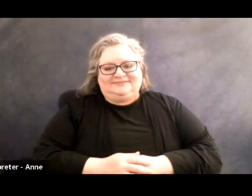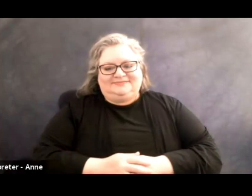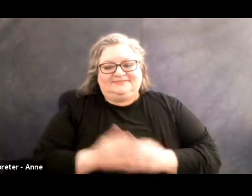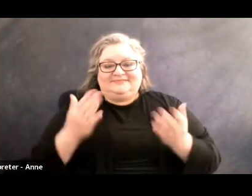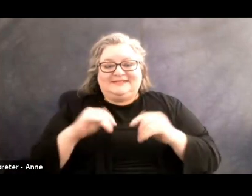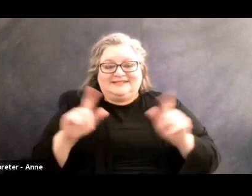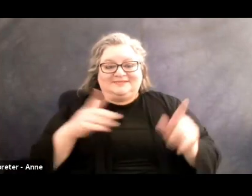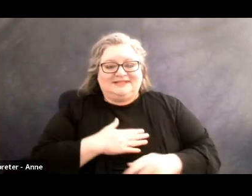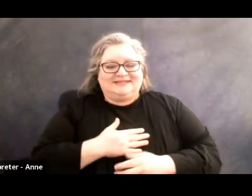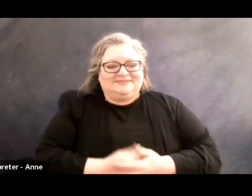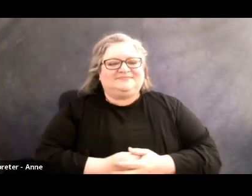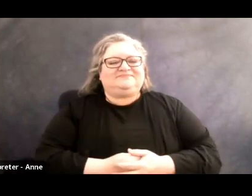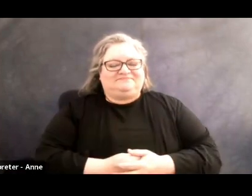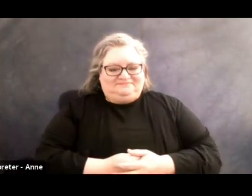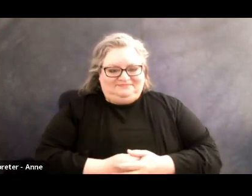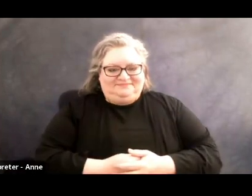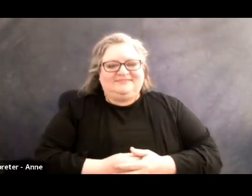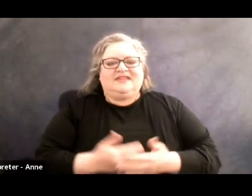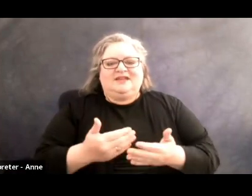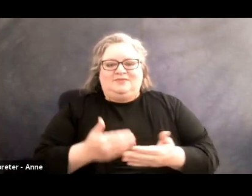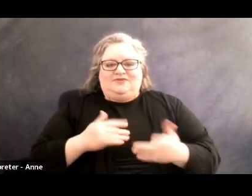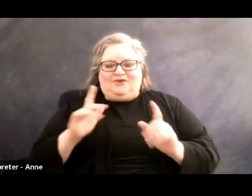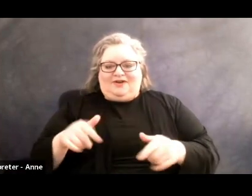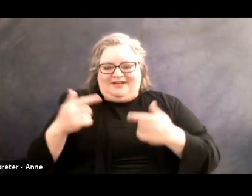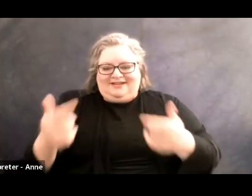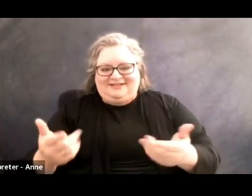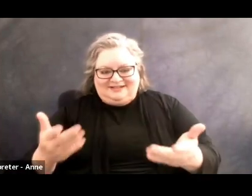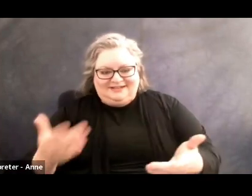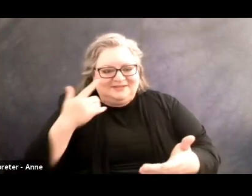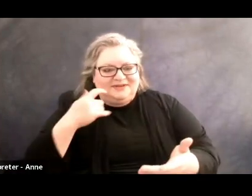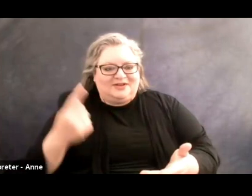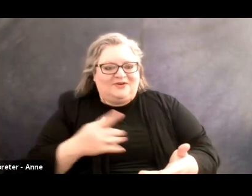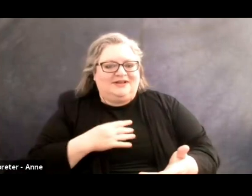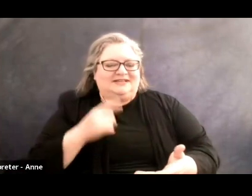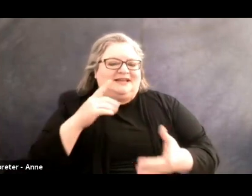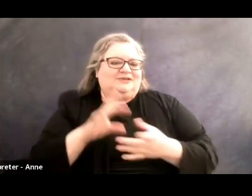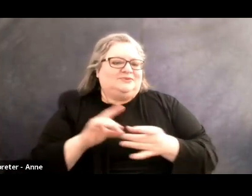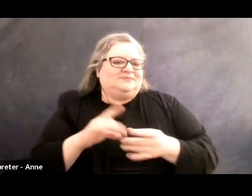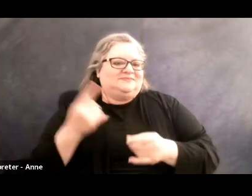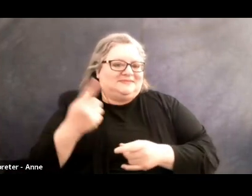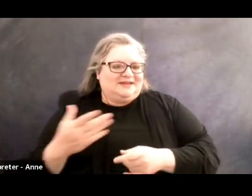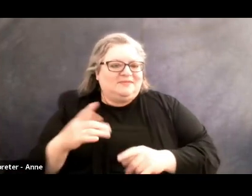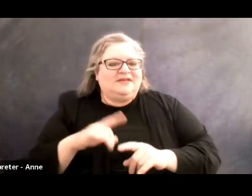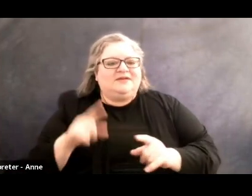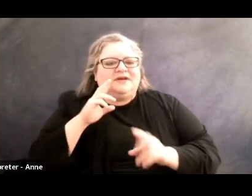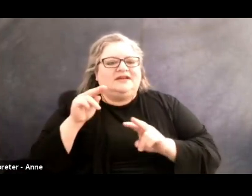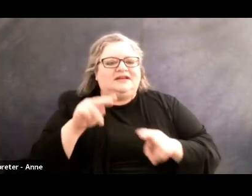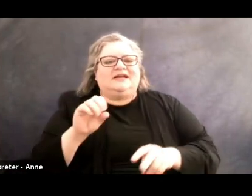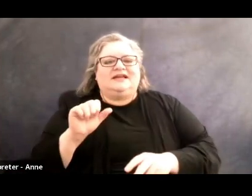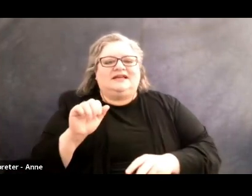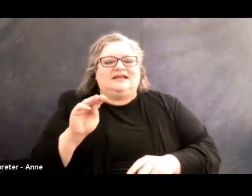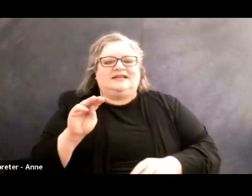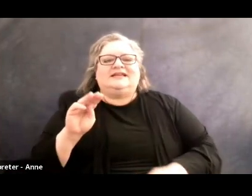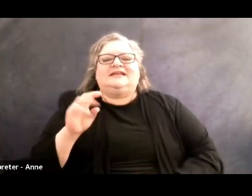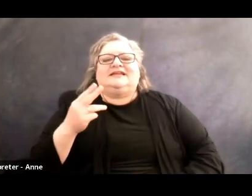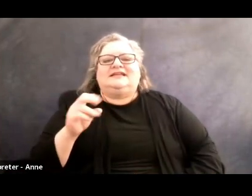Next slide. So before I turn this over to them, because I always like to tell you something, let's look at SAMHSA's